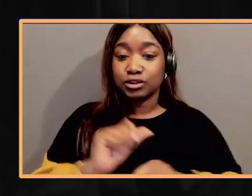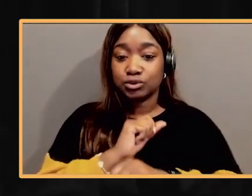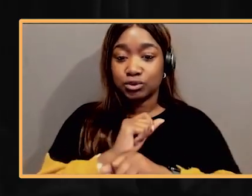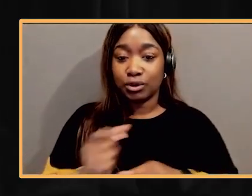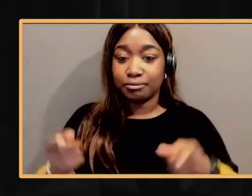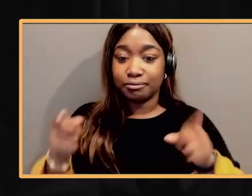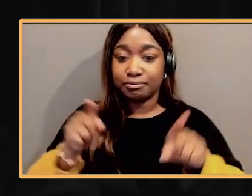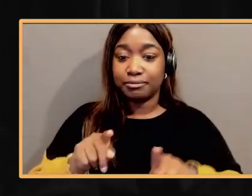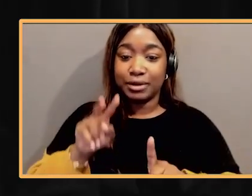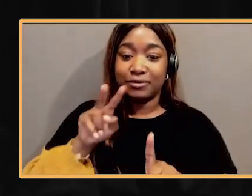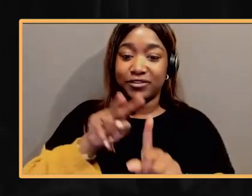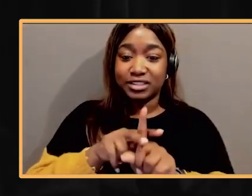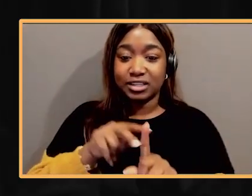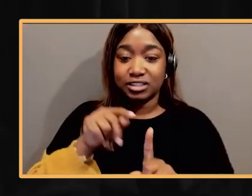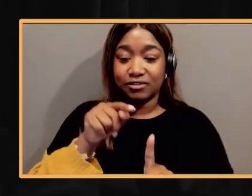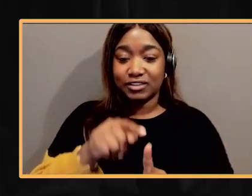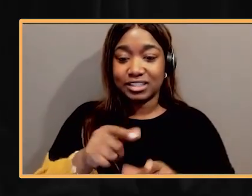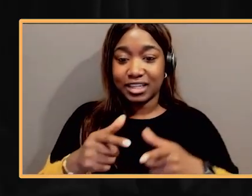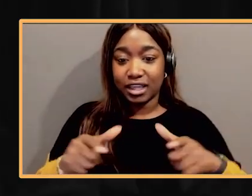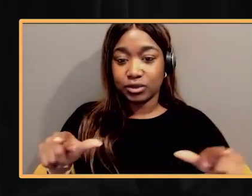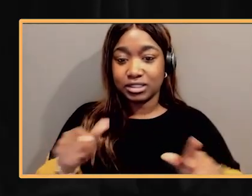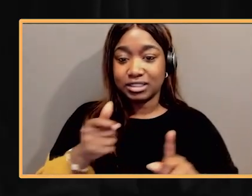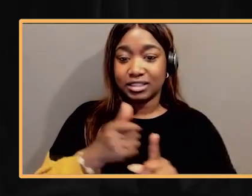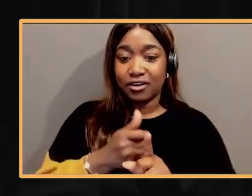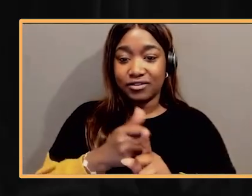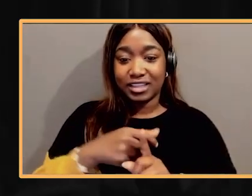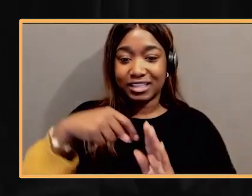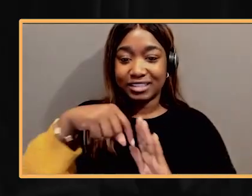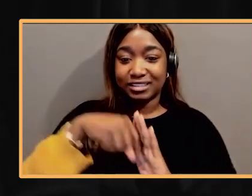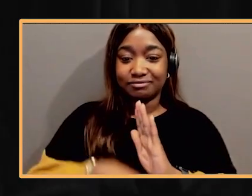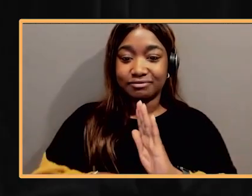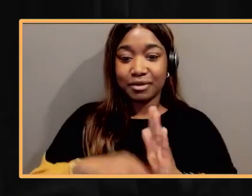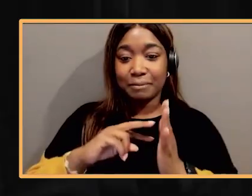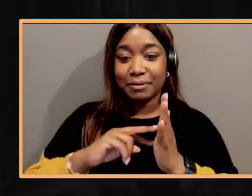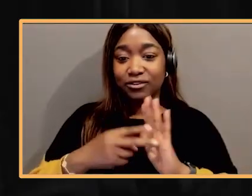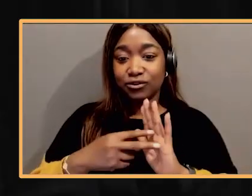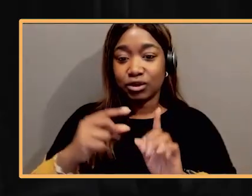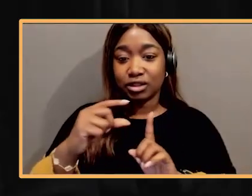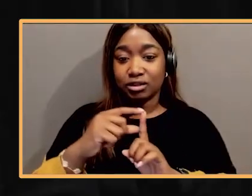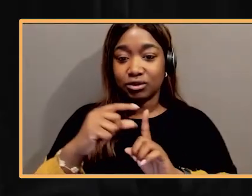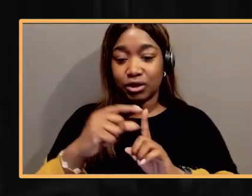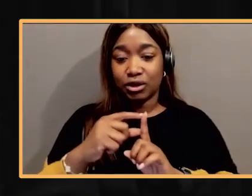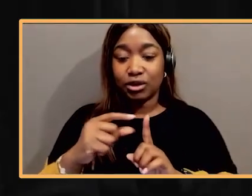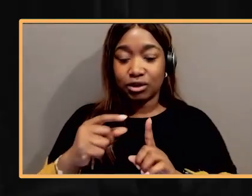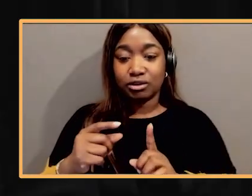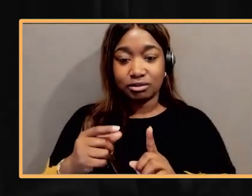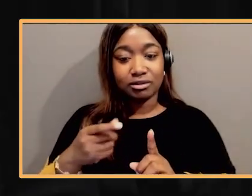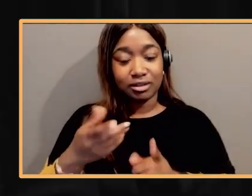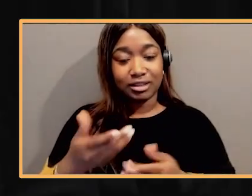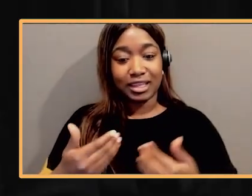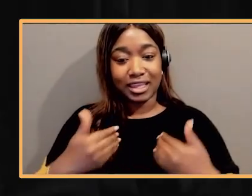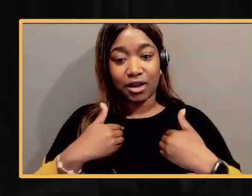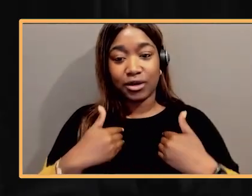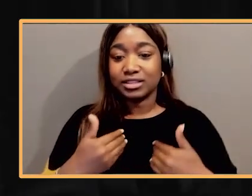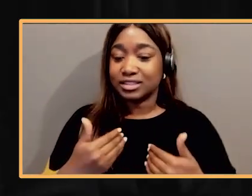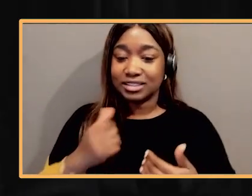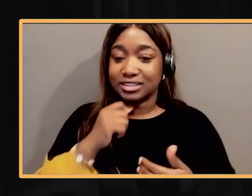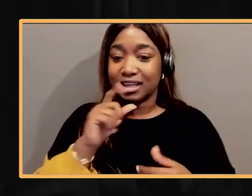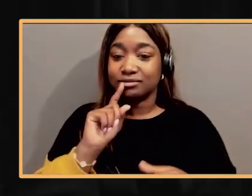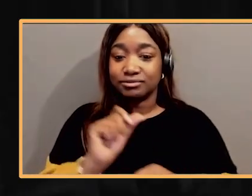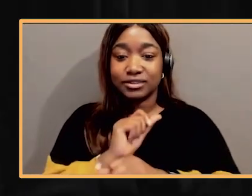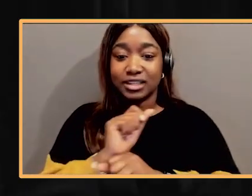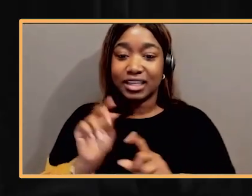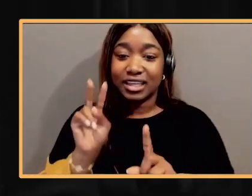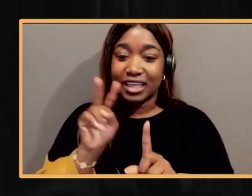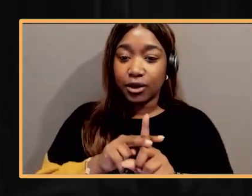language itself, or the density of meaning that word as a container carries isn't actually carried, right?